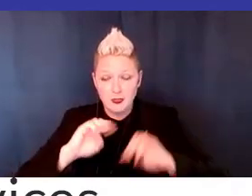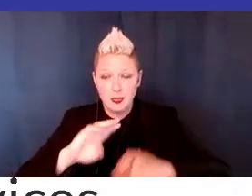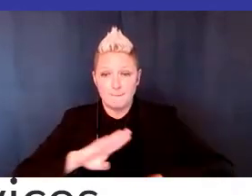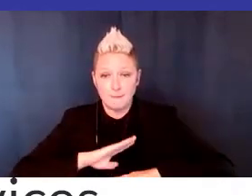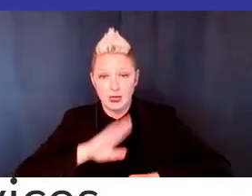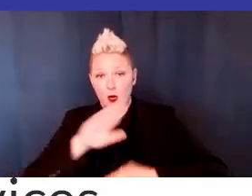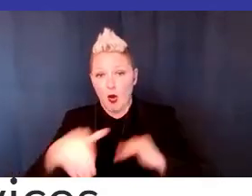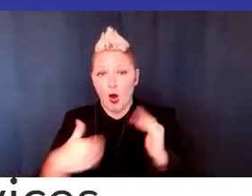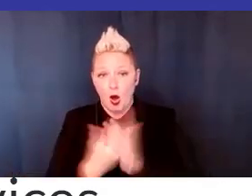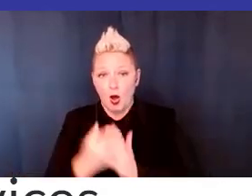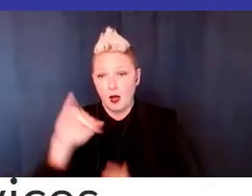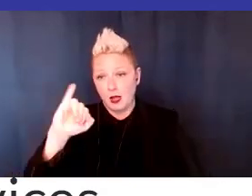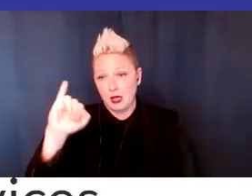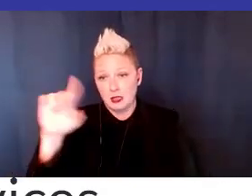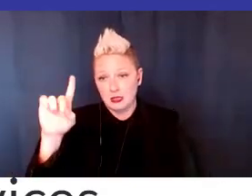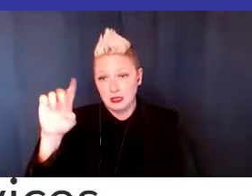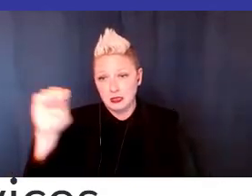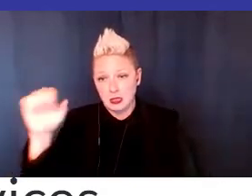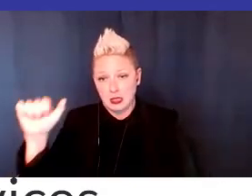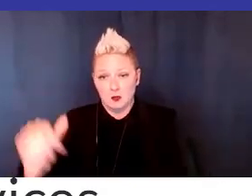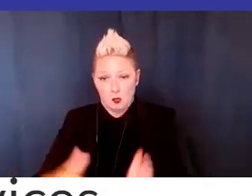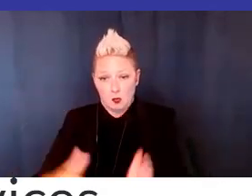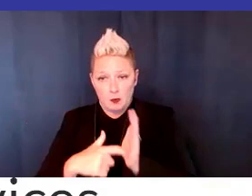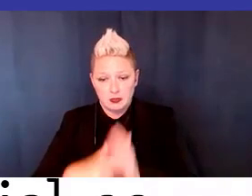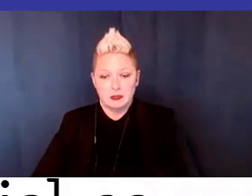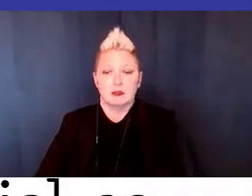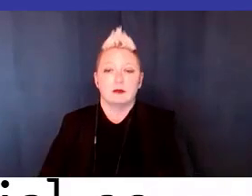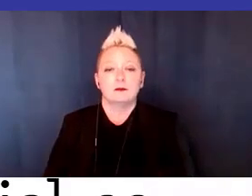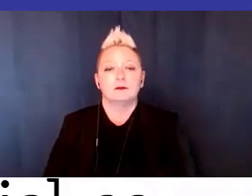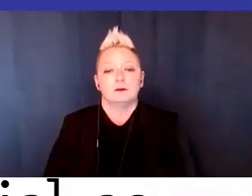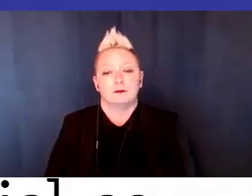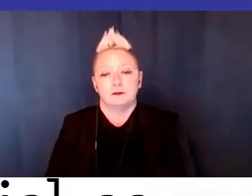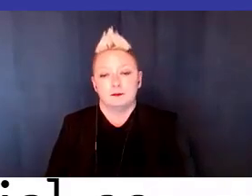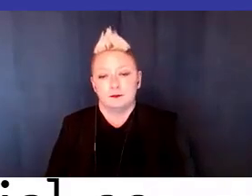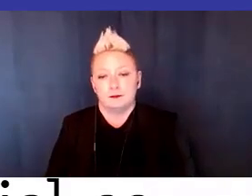the IDEA requirements.